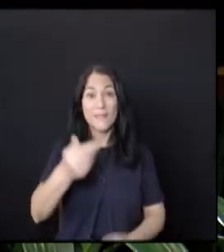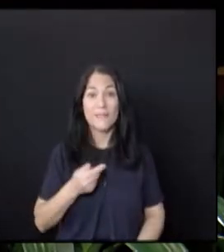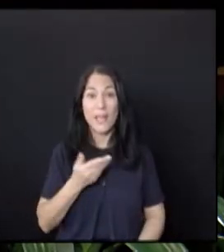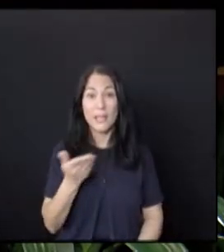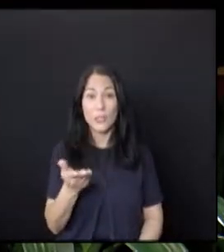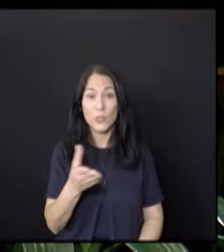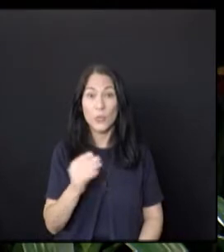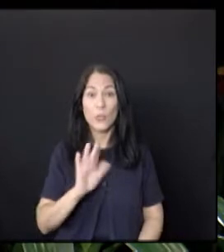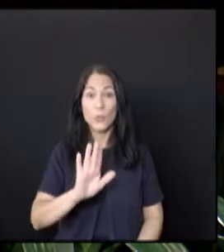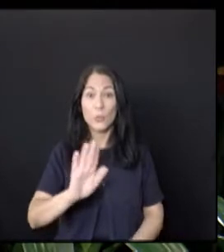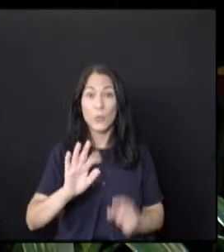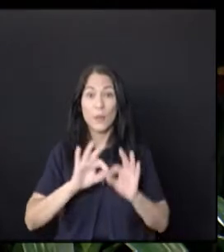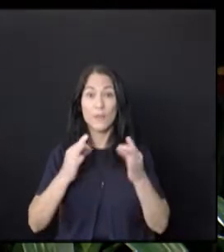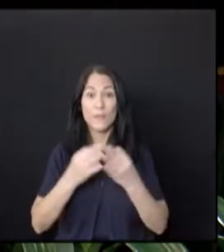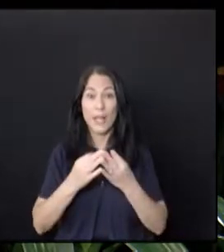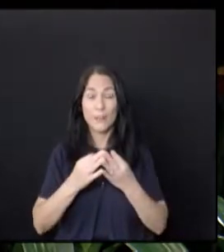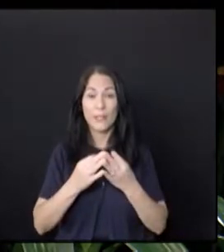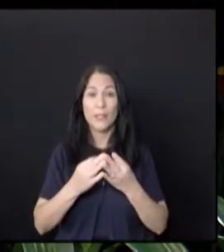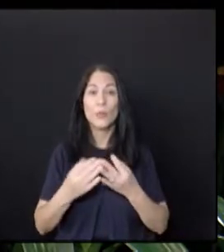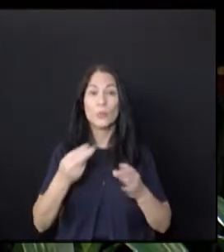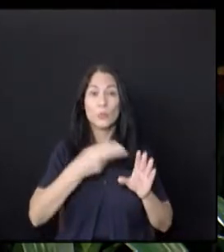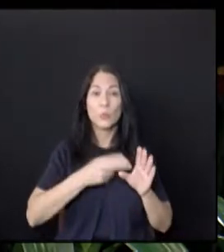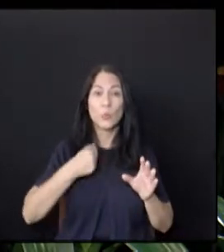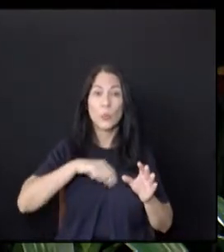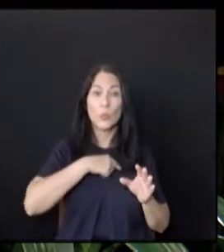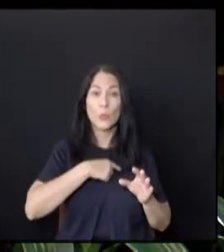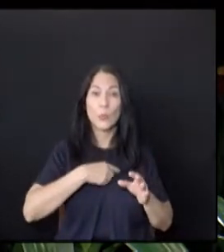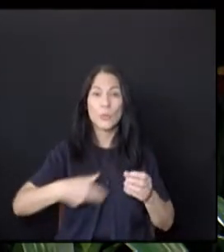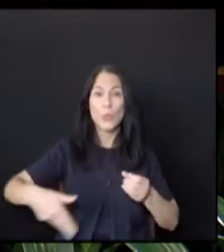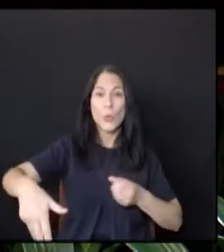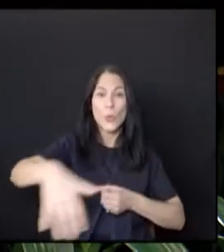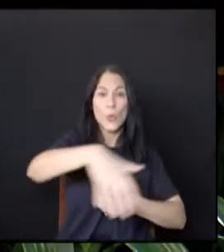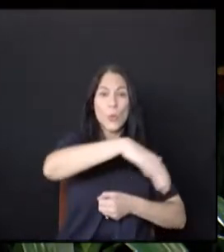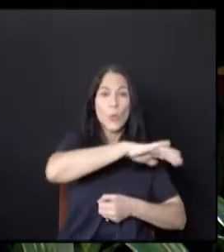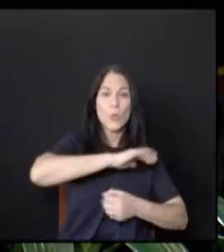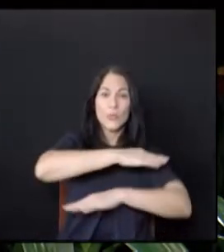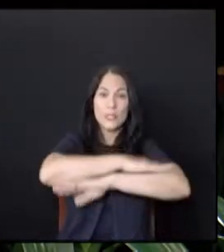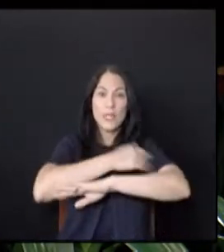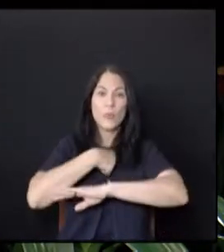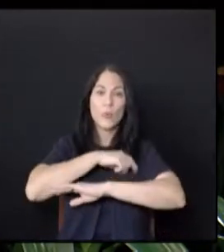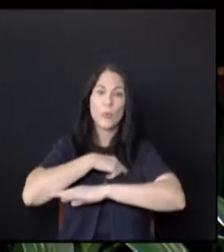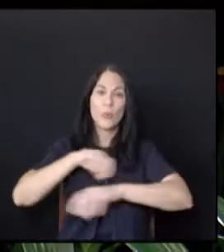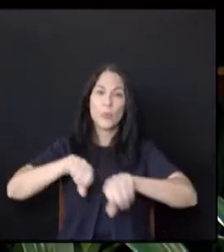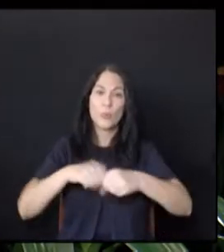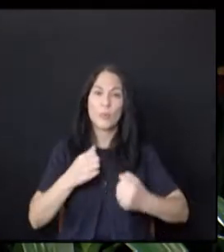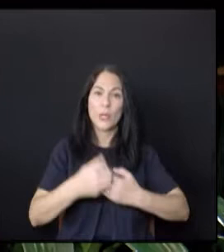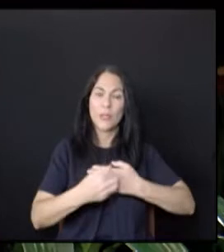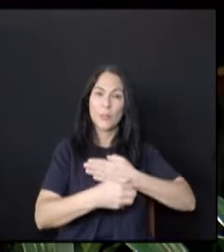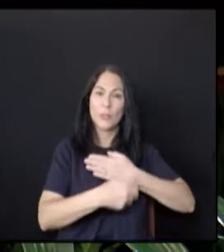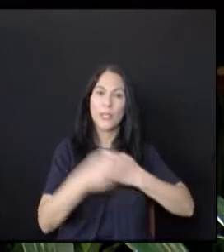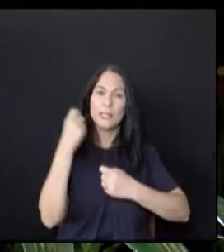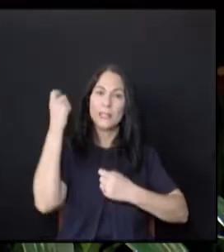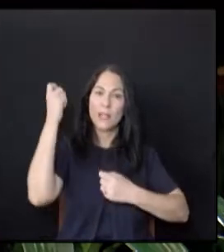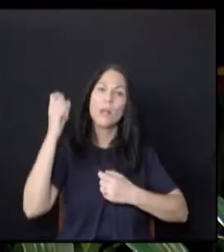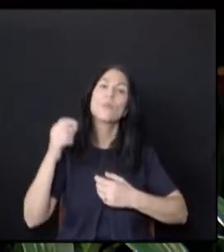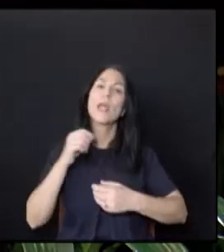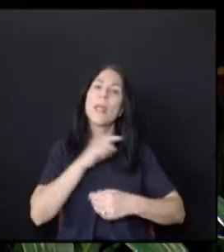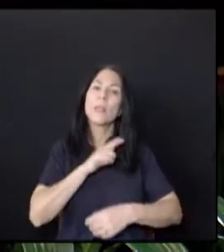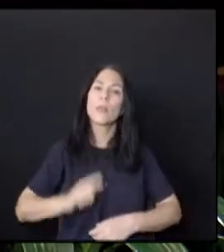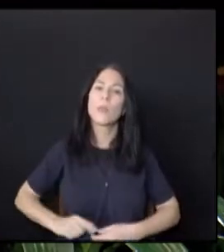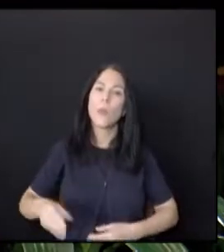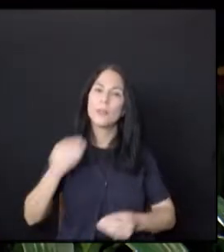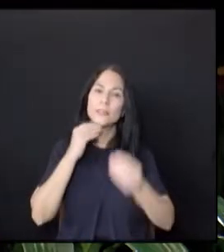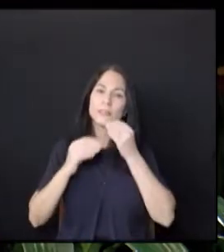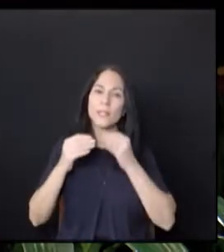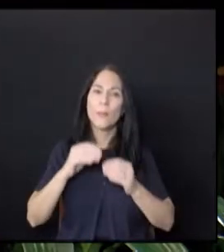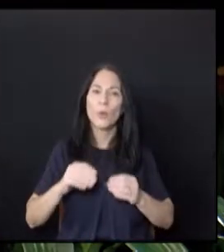your family to join us around our table. And we will break bread, we will celebrate the Lord's Supper, we will wash